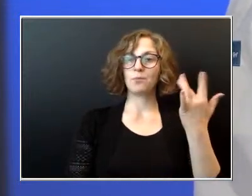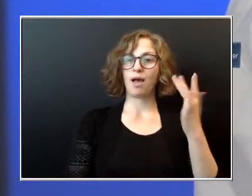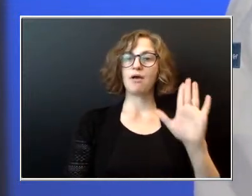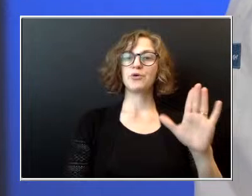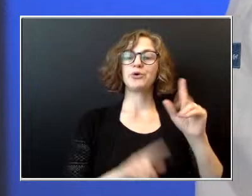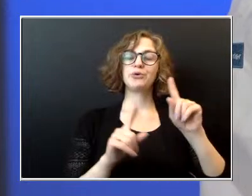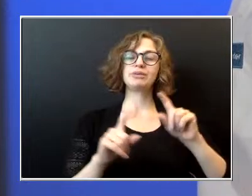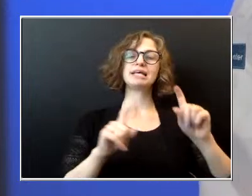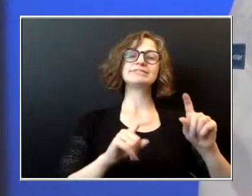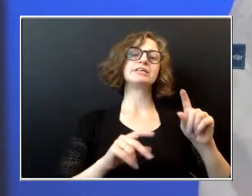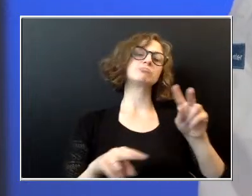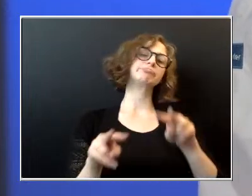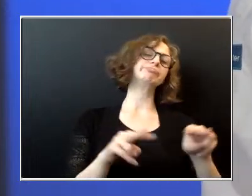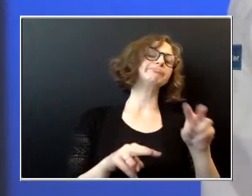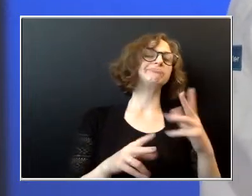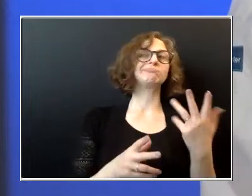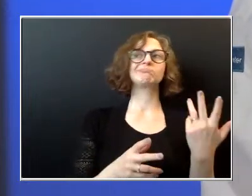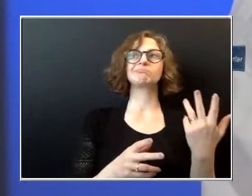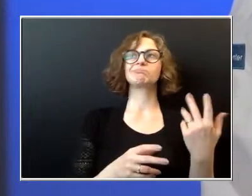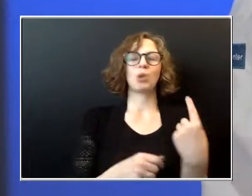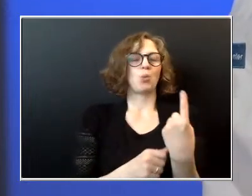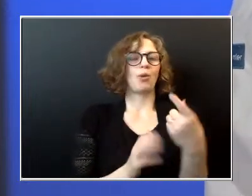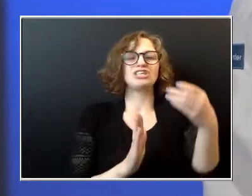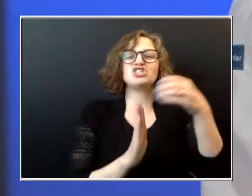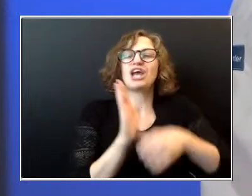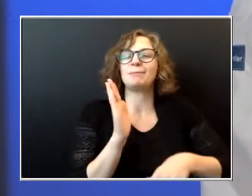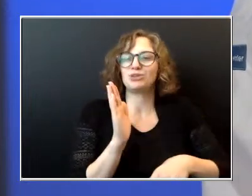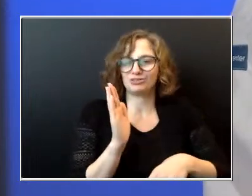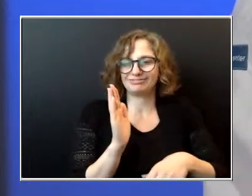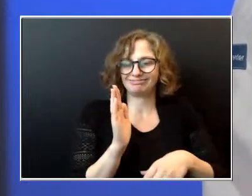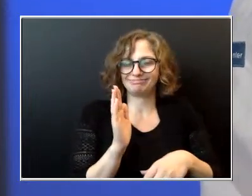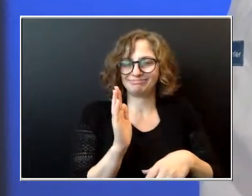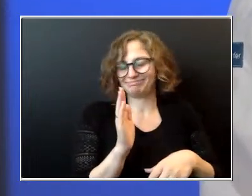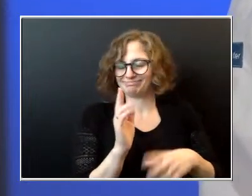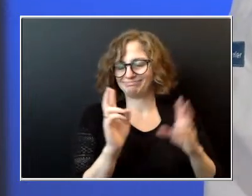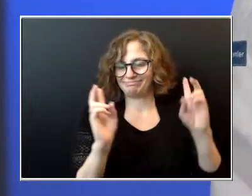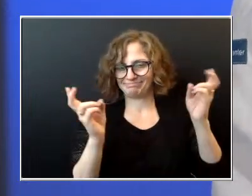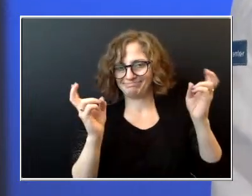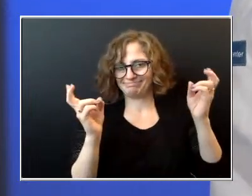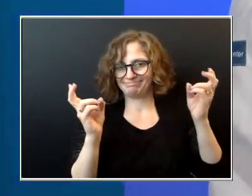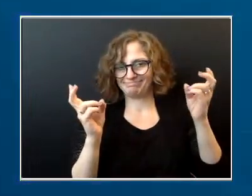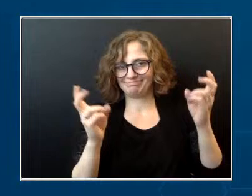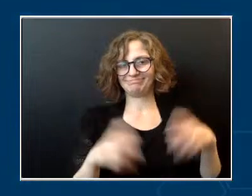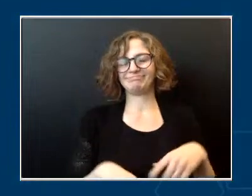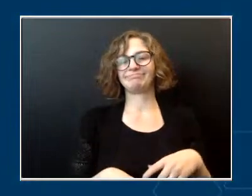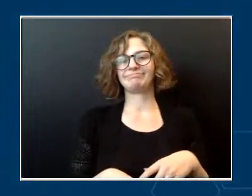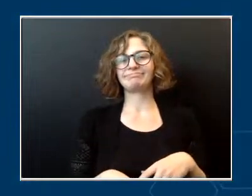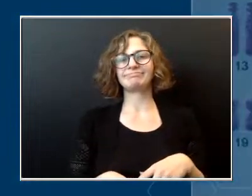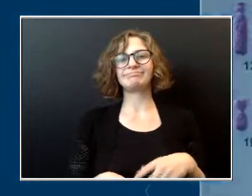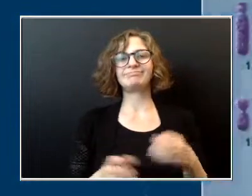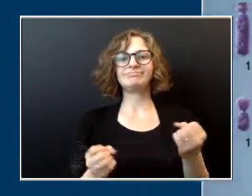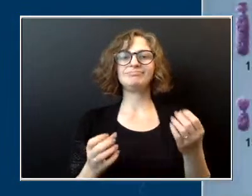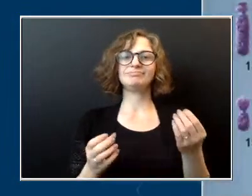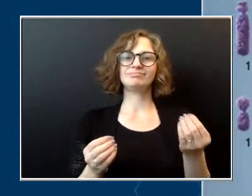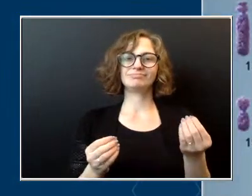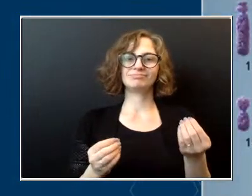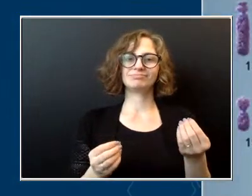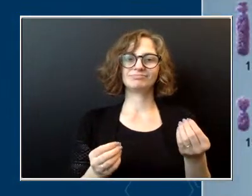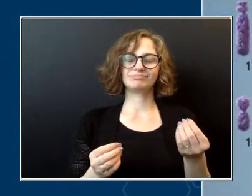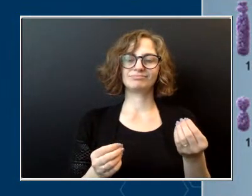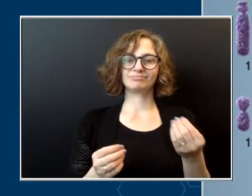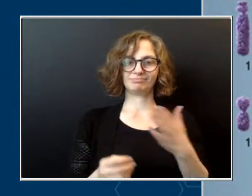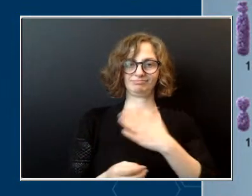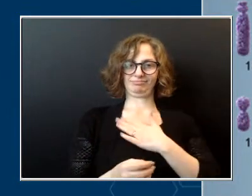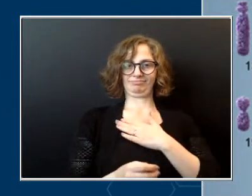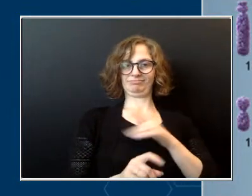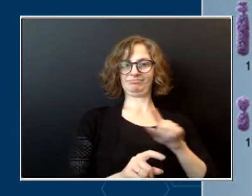say one chapter in the book, and that chapter was missing. And the question from me, the genetic counselor, was, well, how